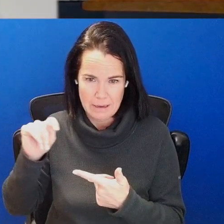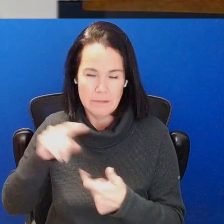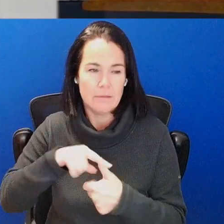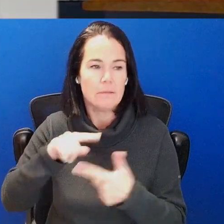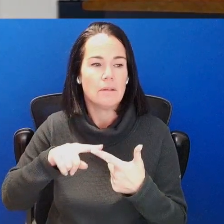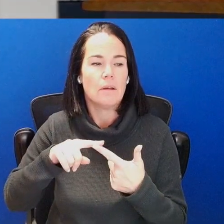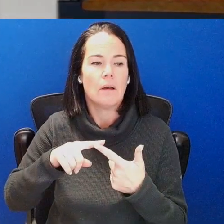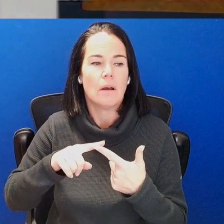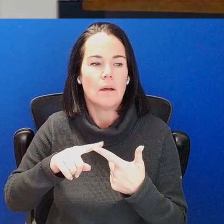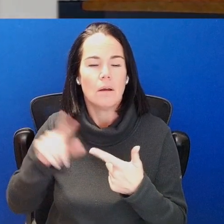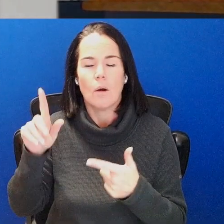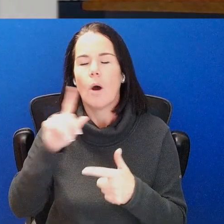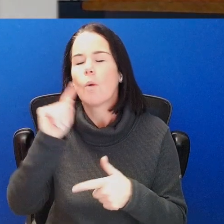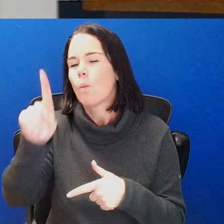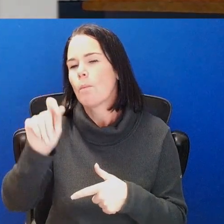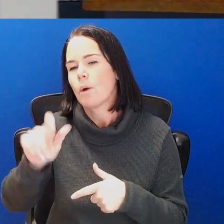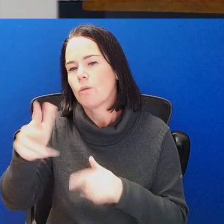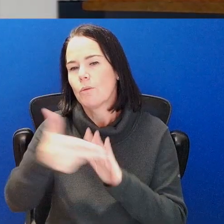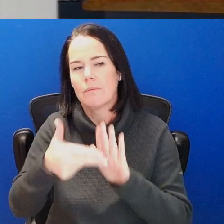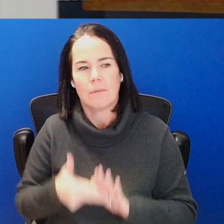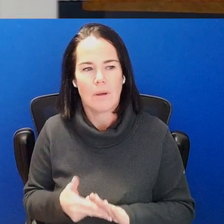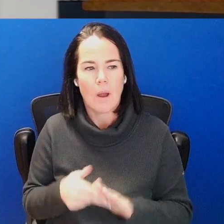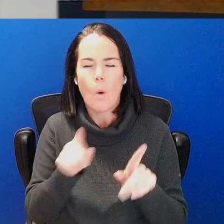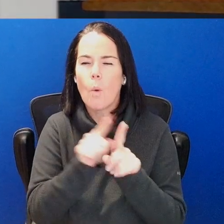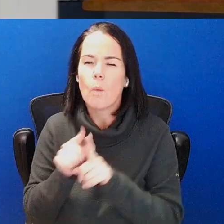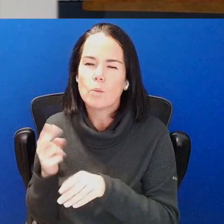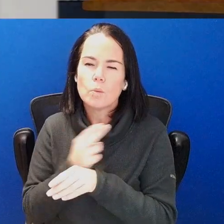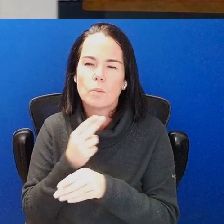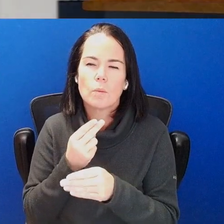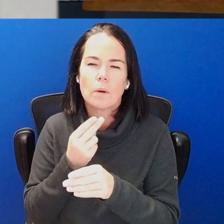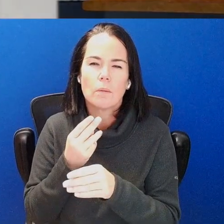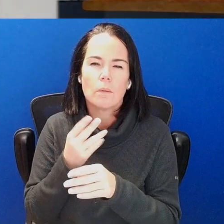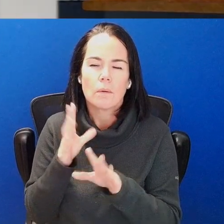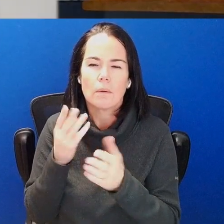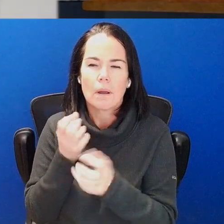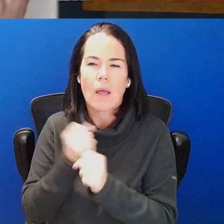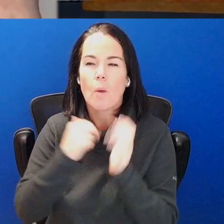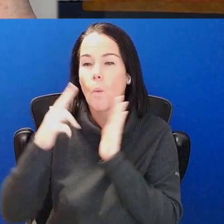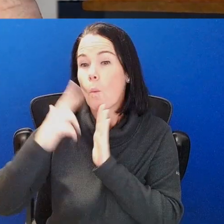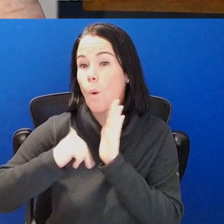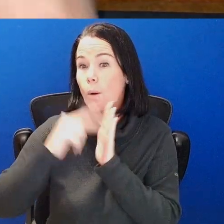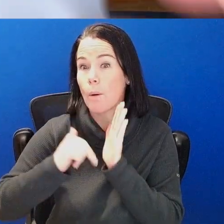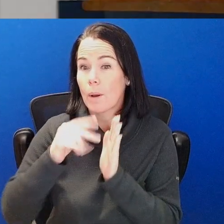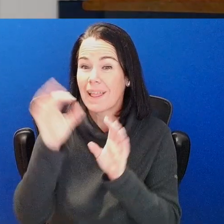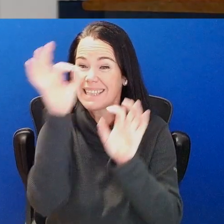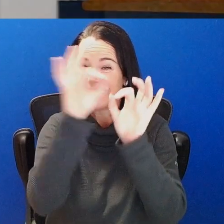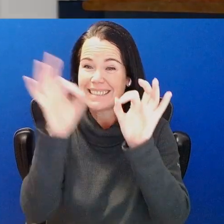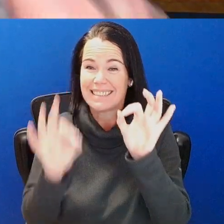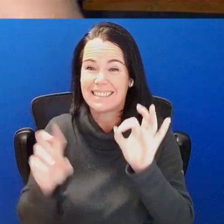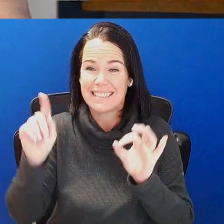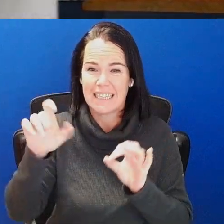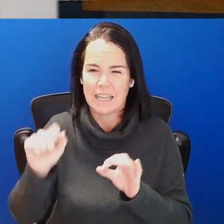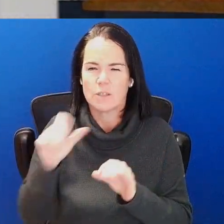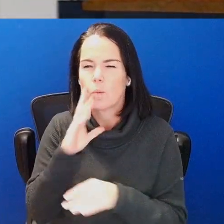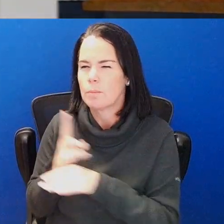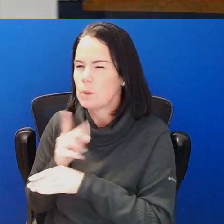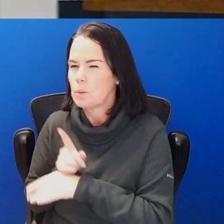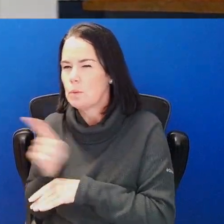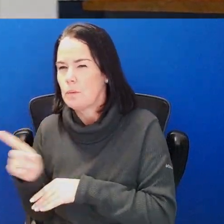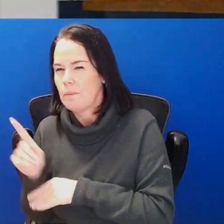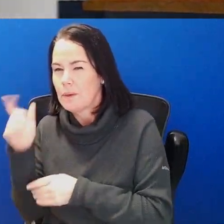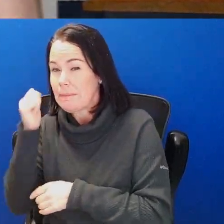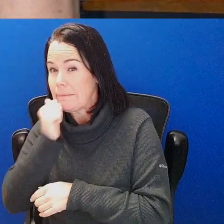watercolor dates. Probably will be using these on the daily pages, not the monthly